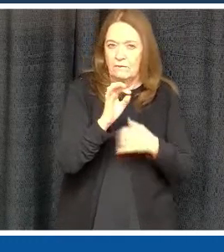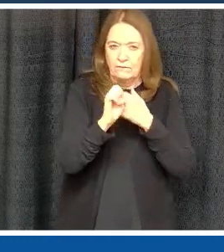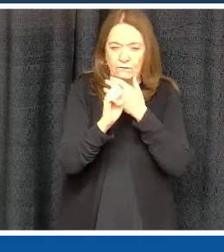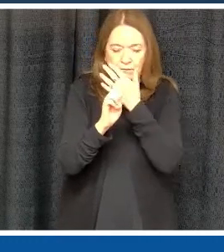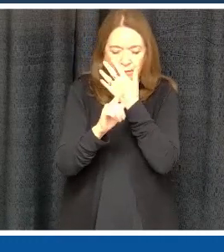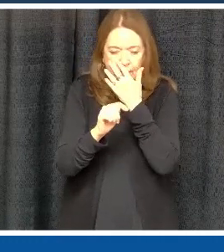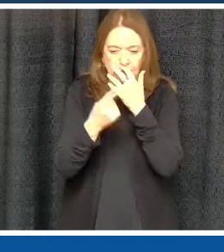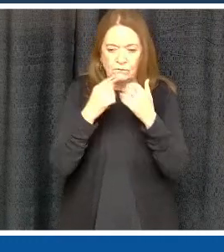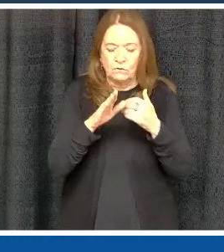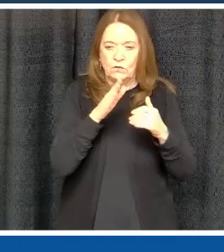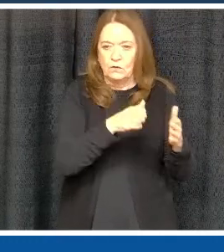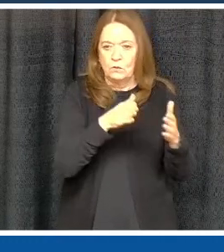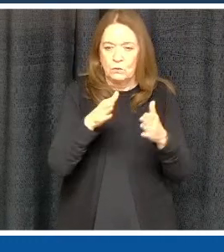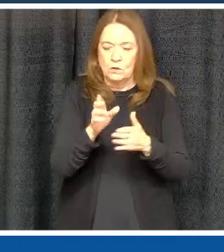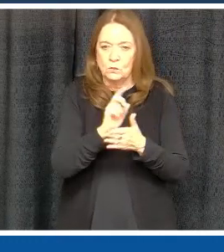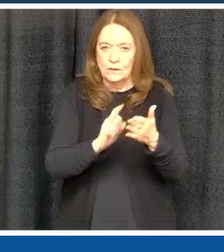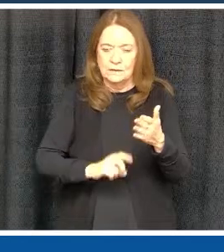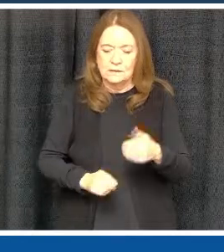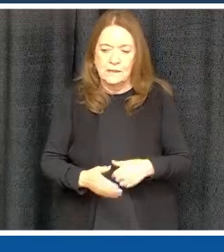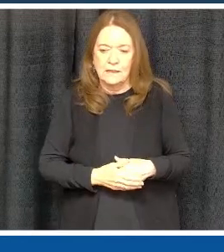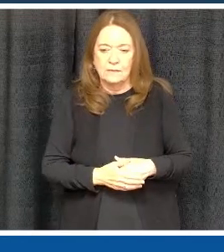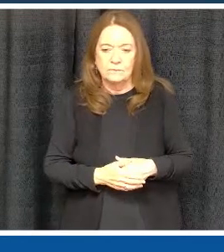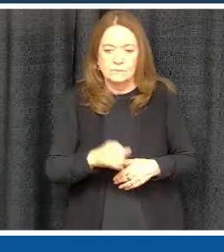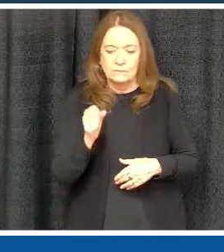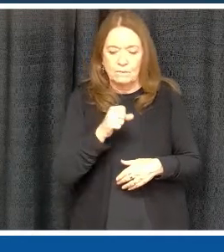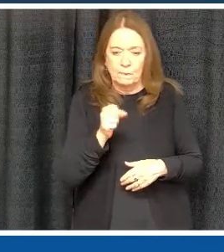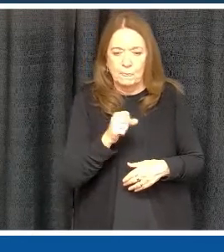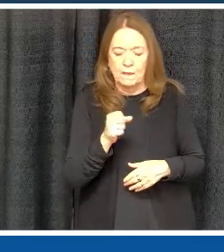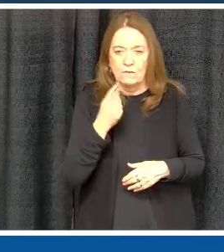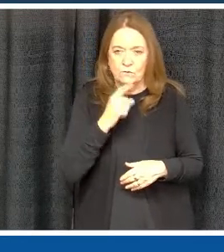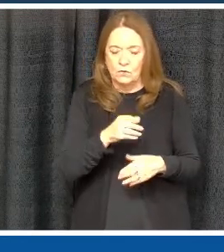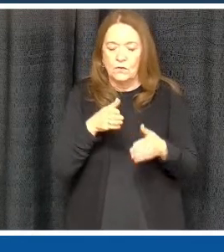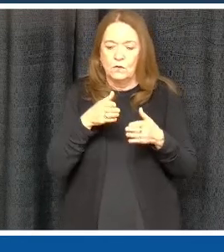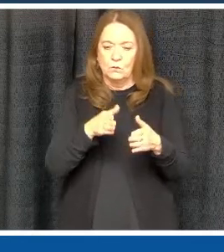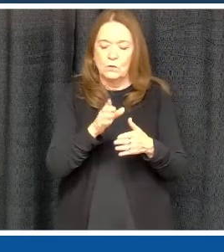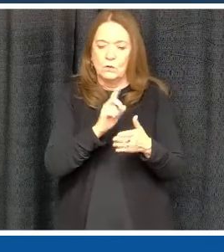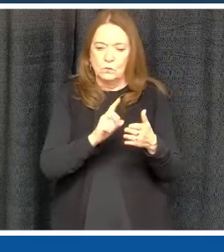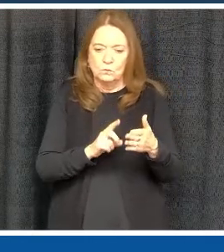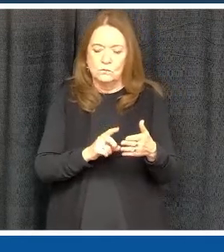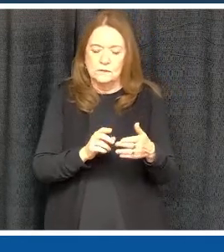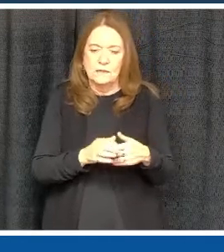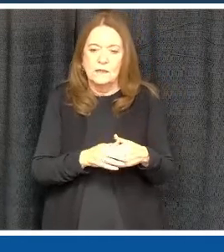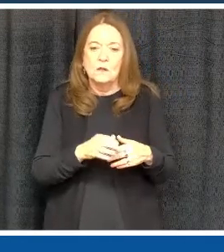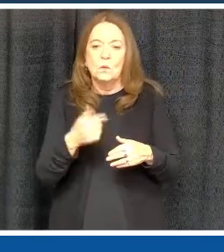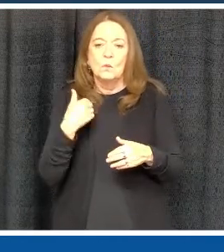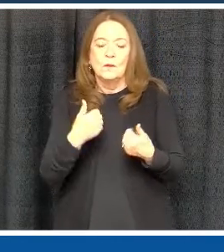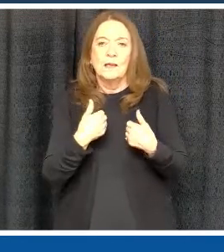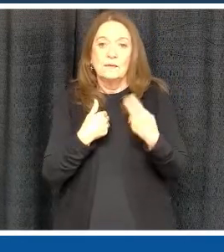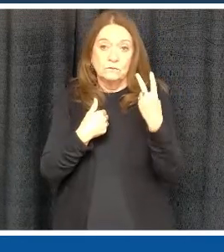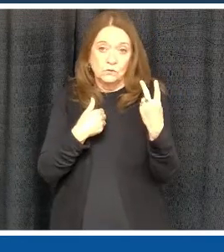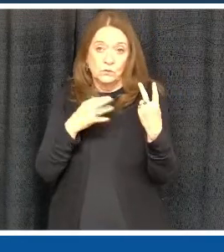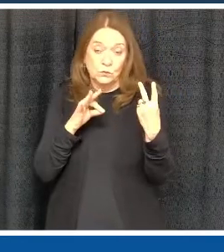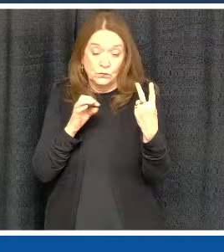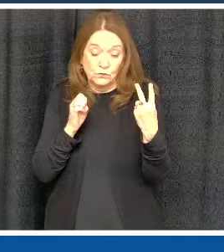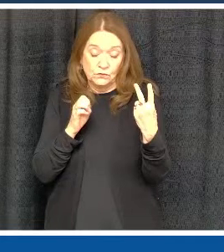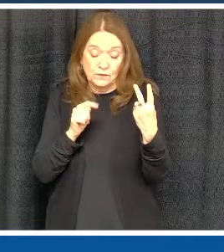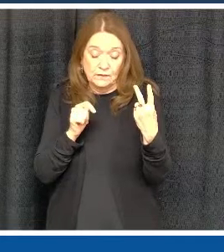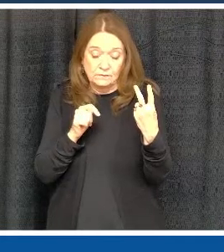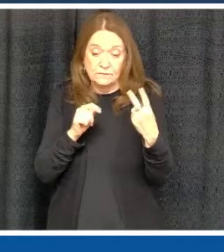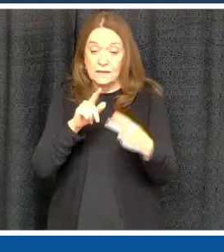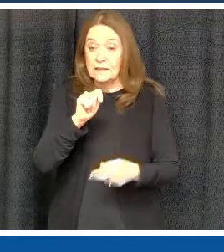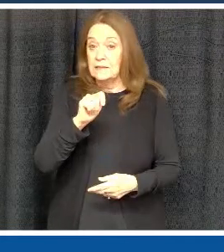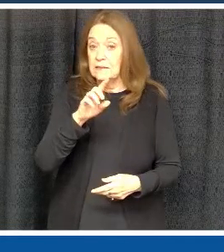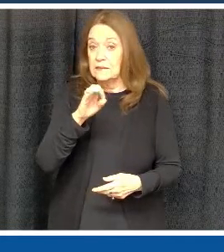for their roadway design. Yeah, 5 feet for their roadway design. We have 2 feet. And TDOT